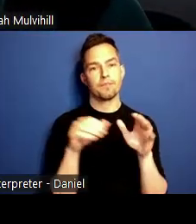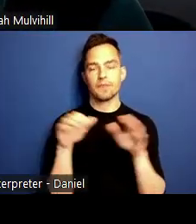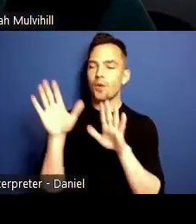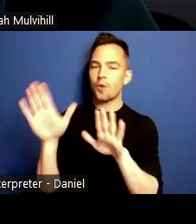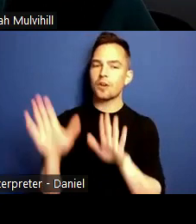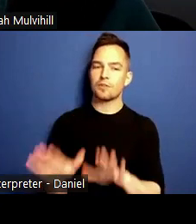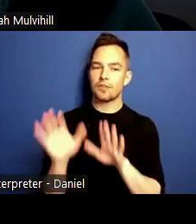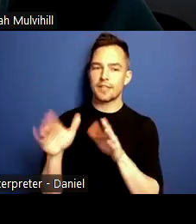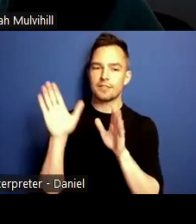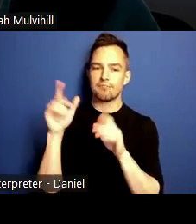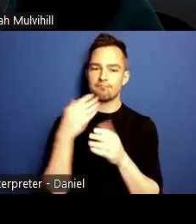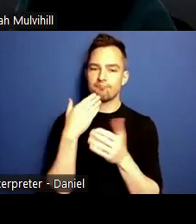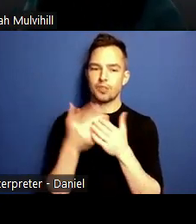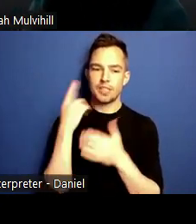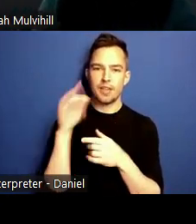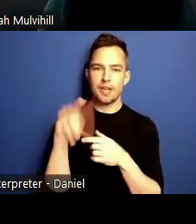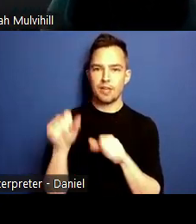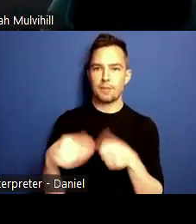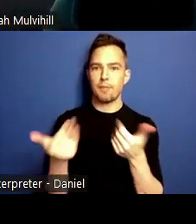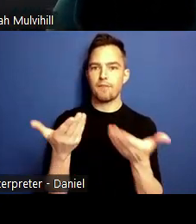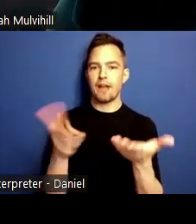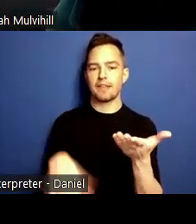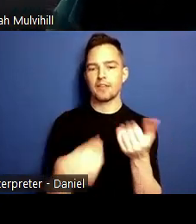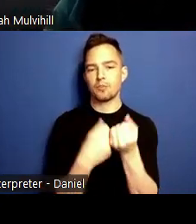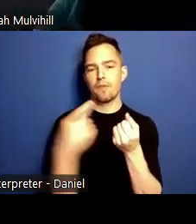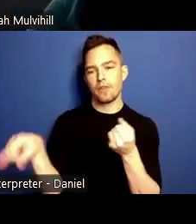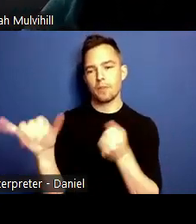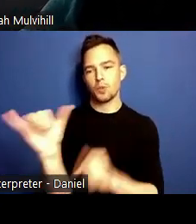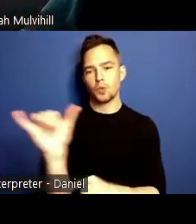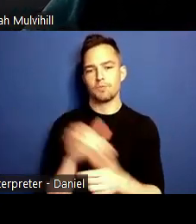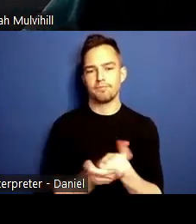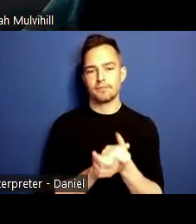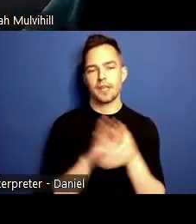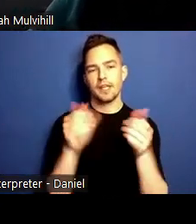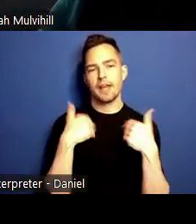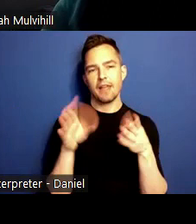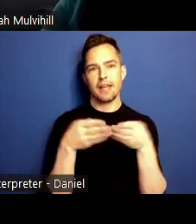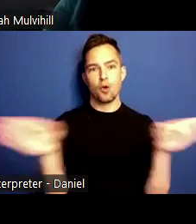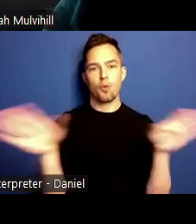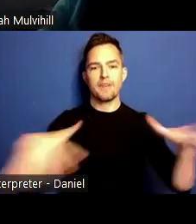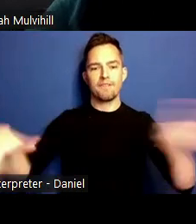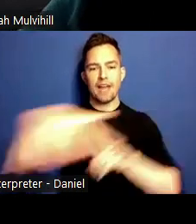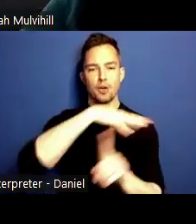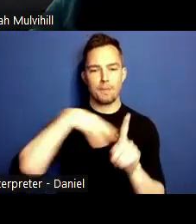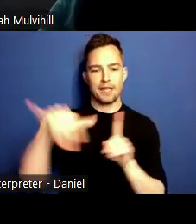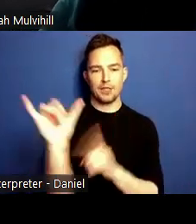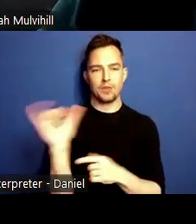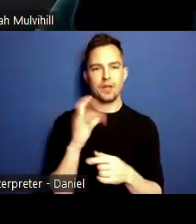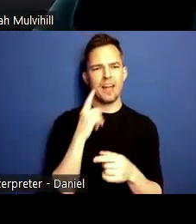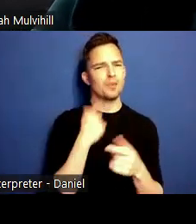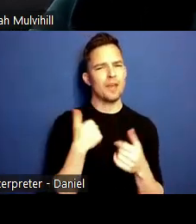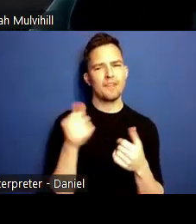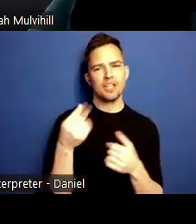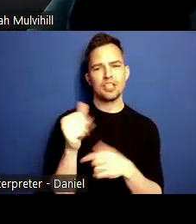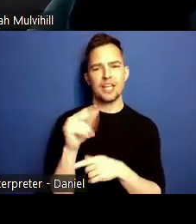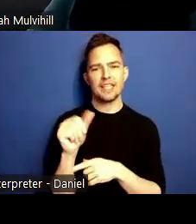Wonderful. That's great to hear that you're able to provide that support for them too and have that kind of open environment. I think we have Shanna